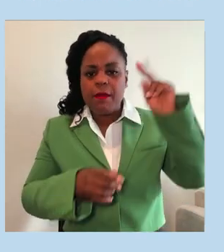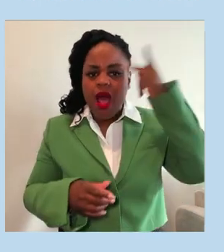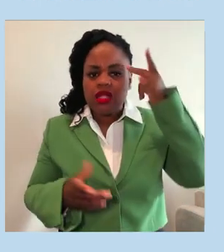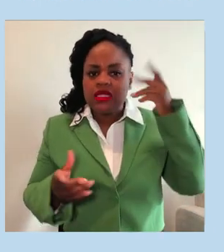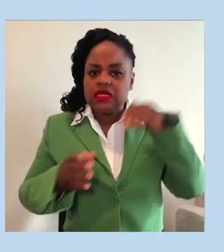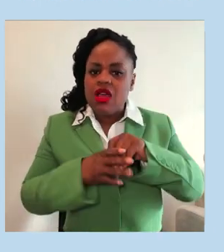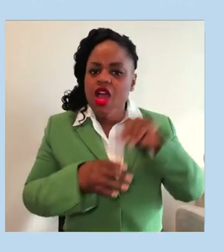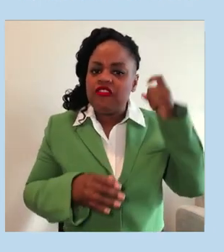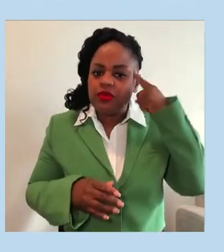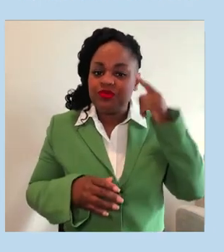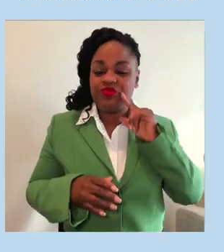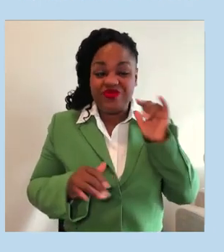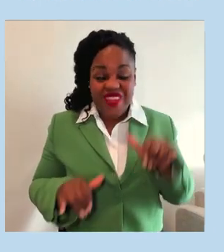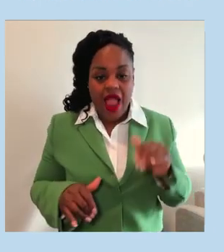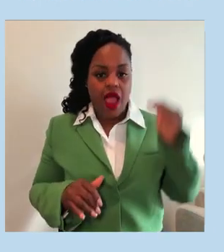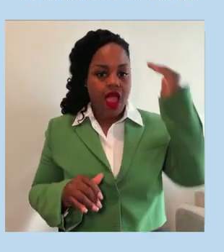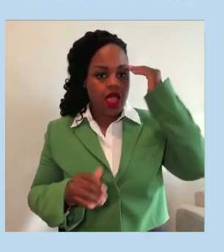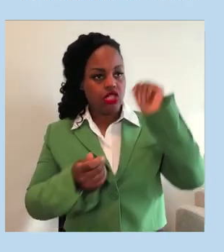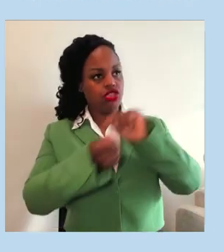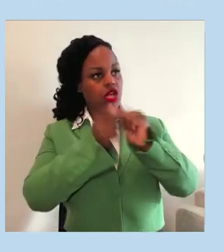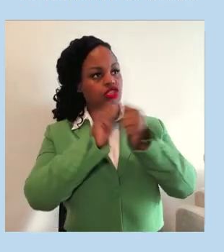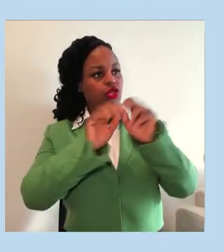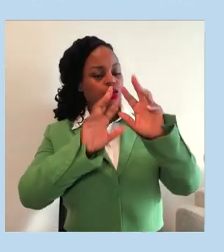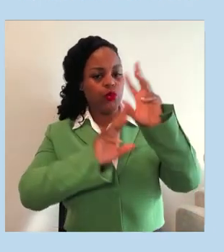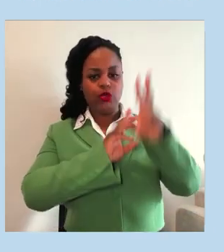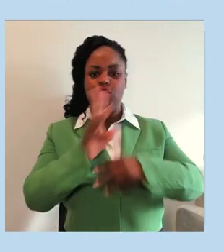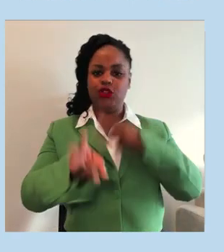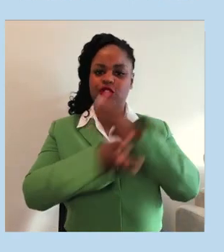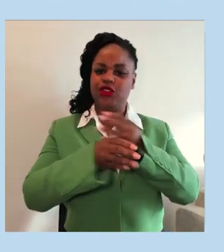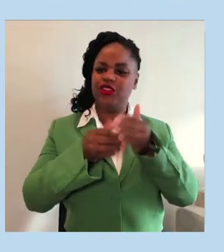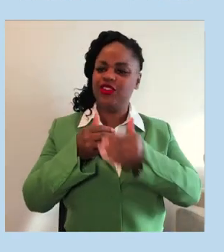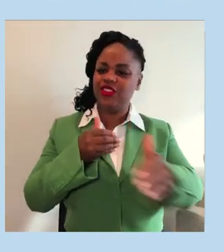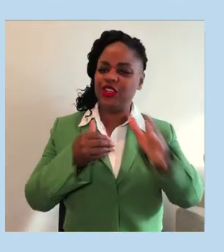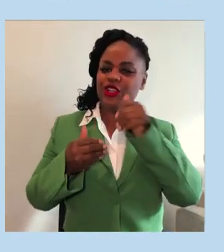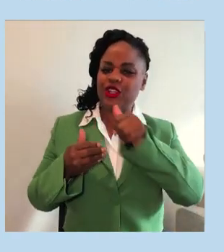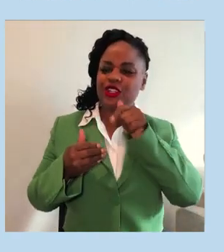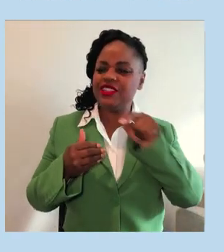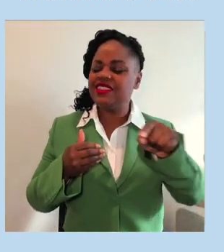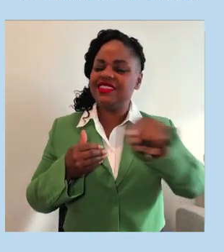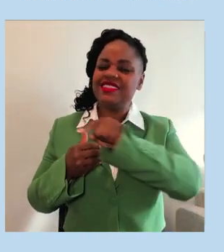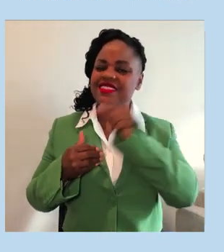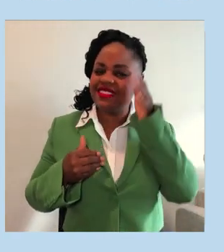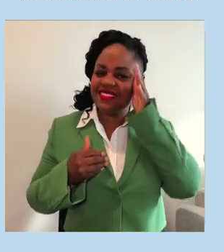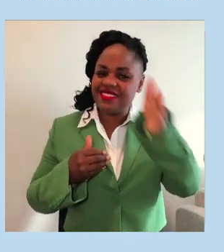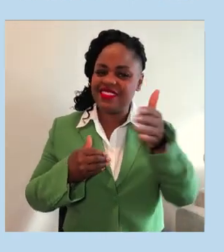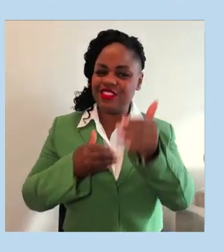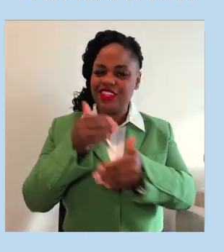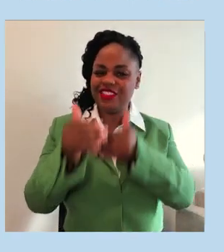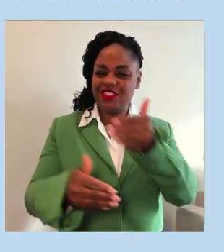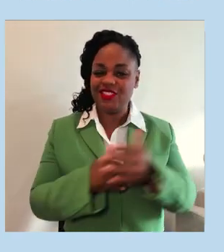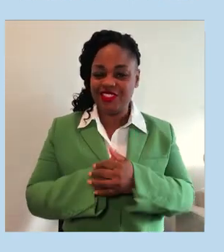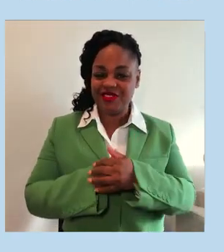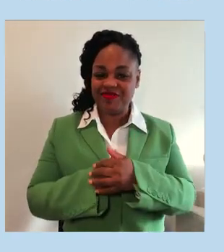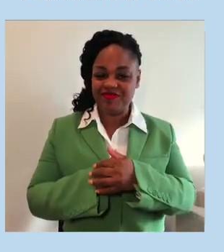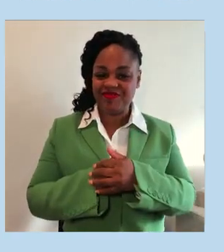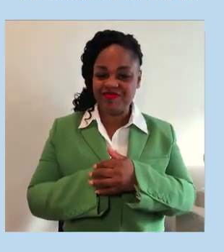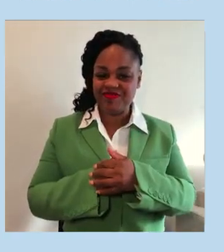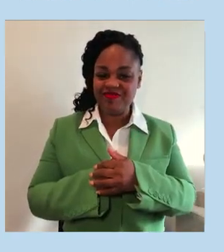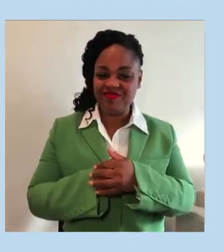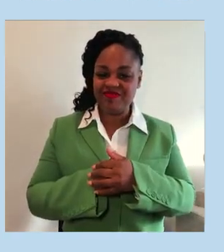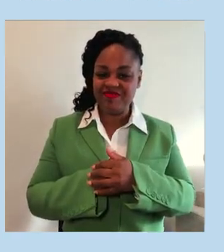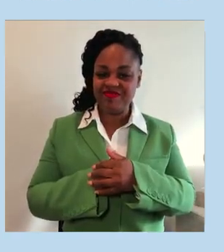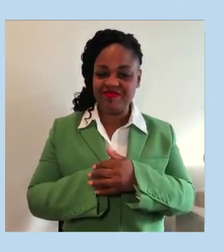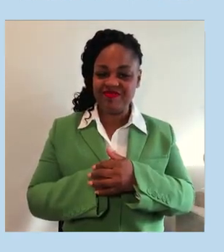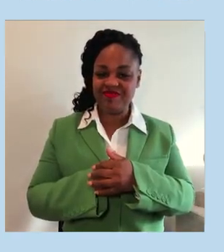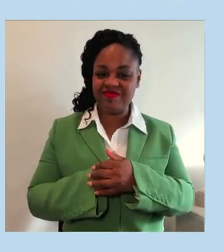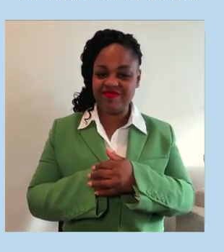Thank you. Thank you so much. And last, I'm gonna turn to Mwanza. You have advocated